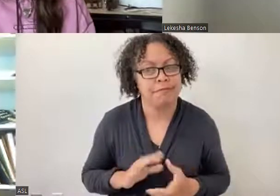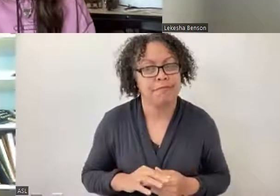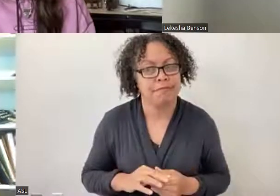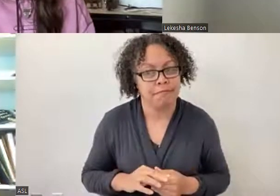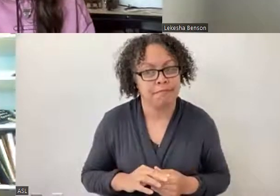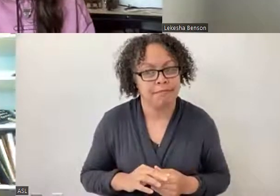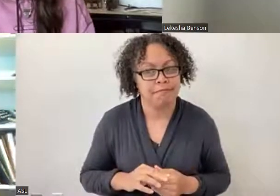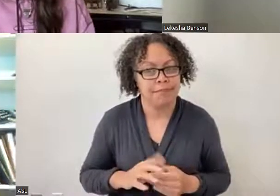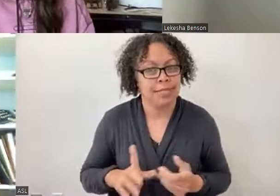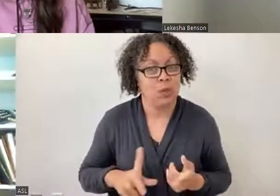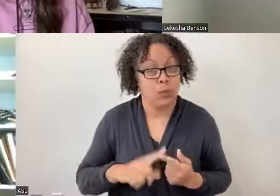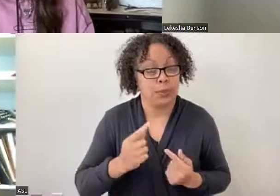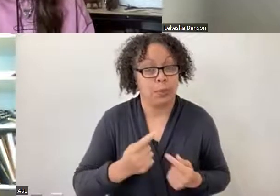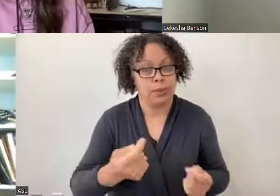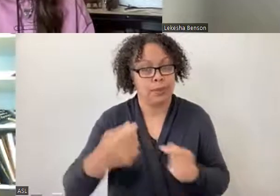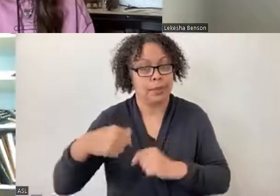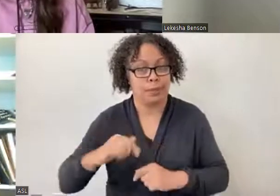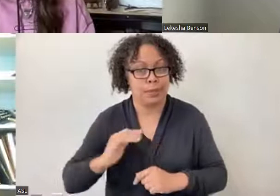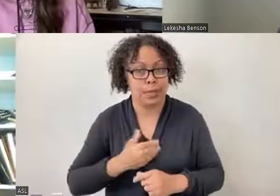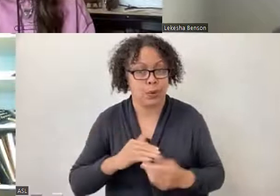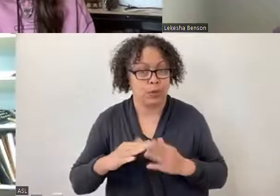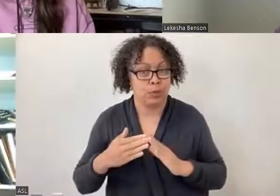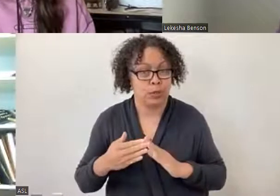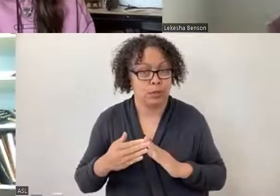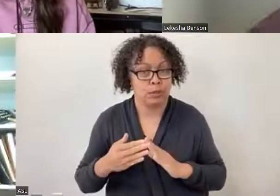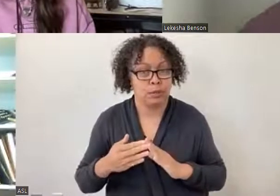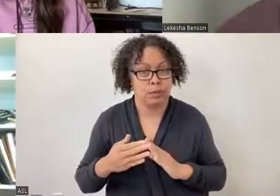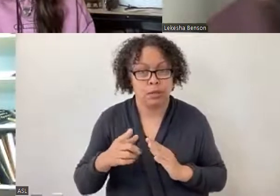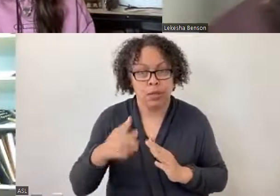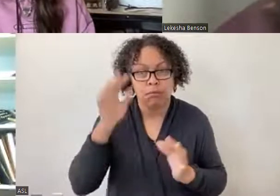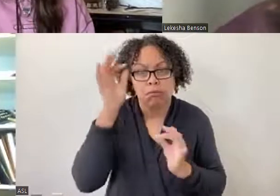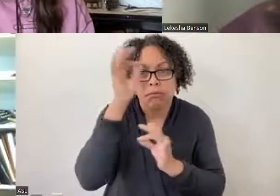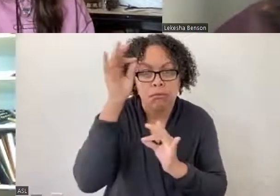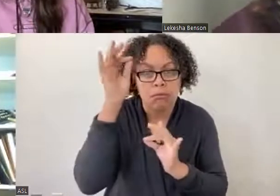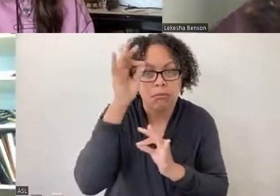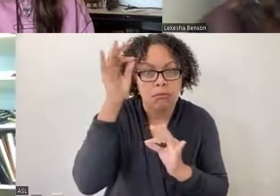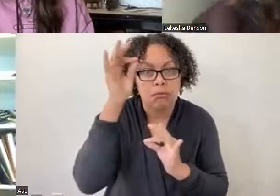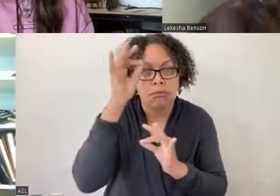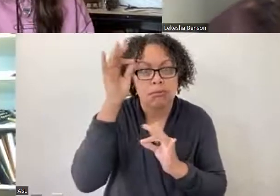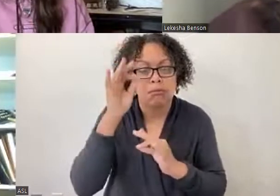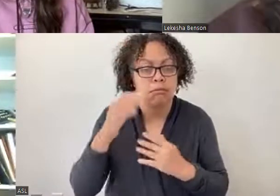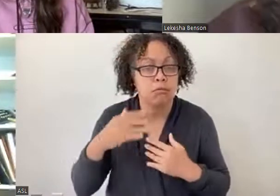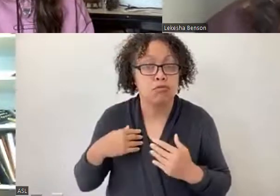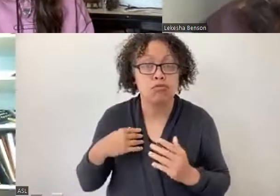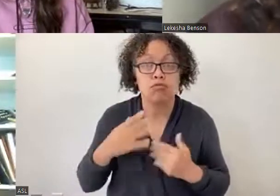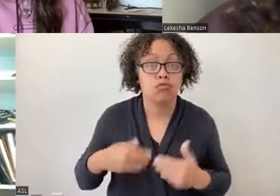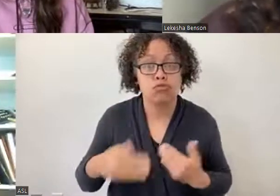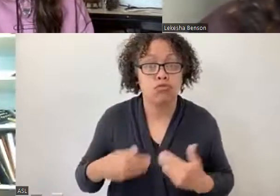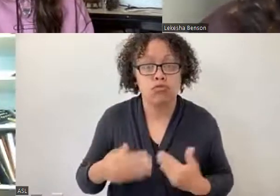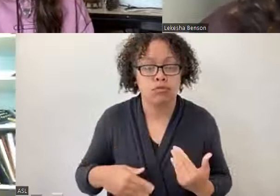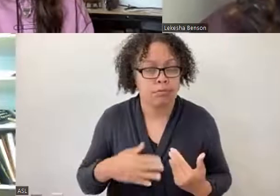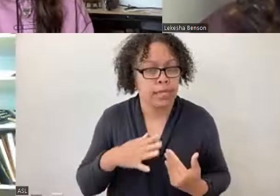when someone comes into our community without a clue and doesn't understand what